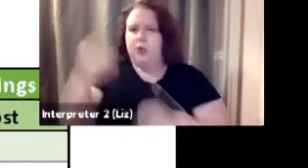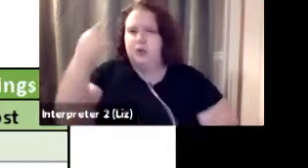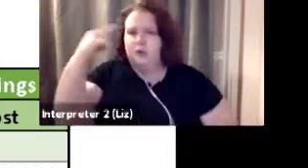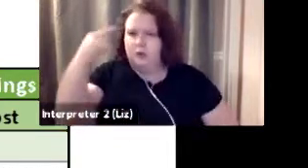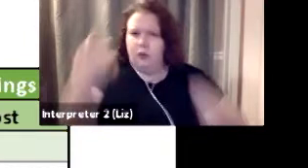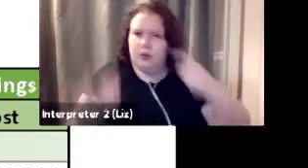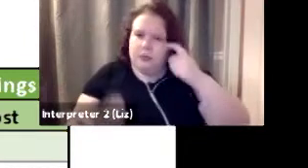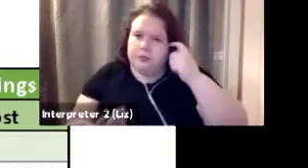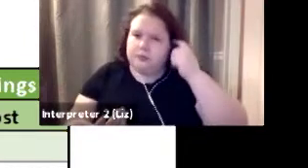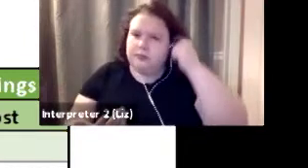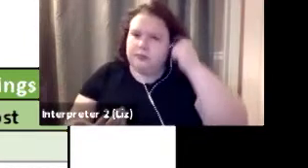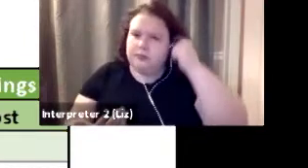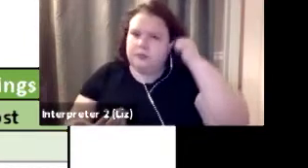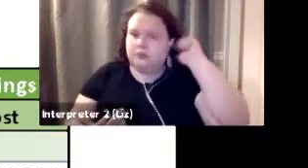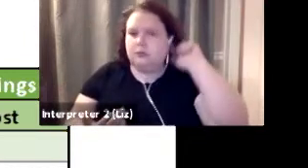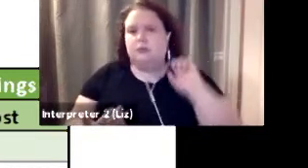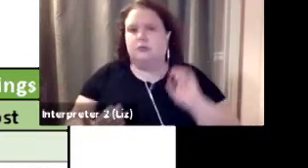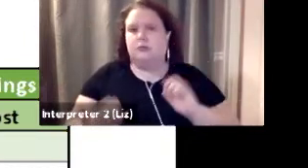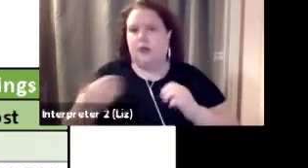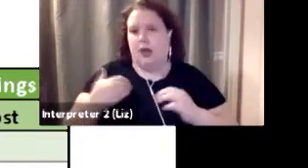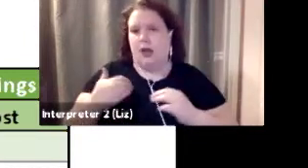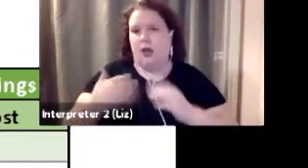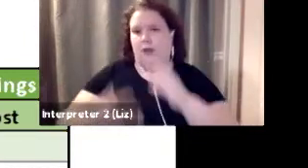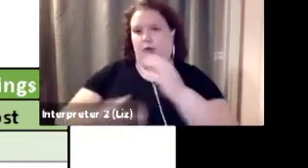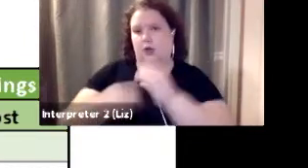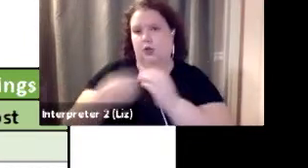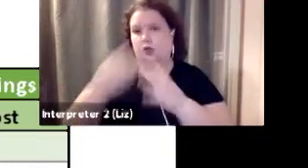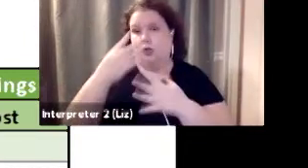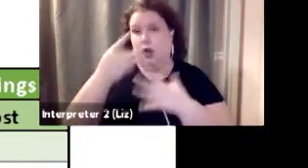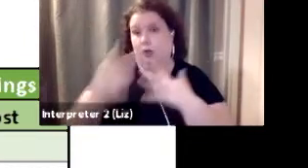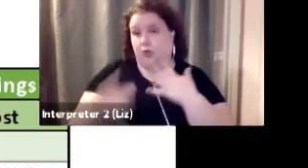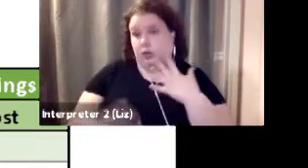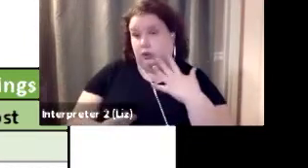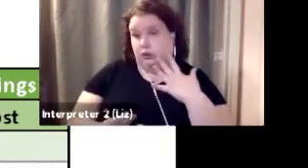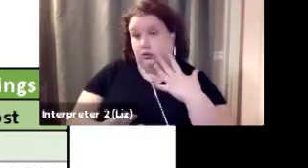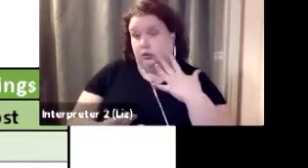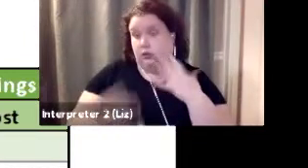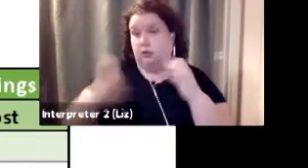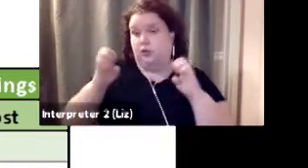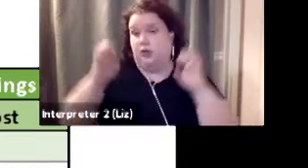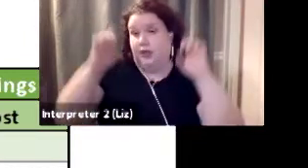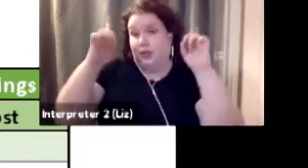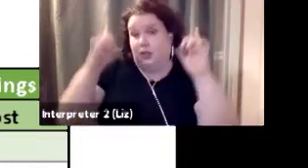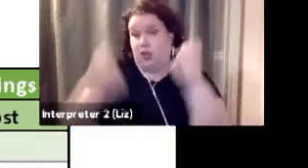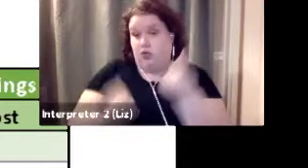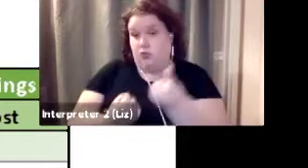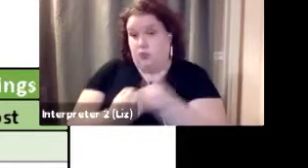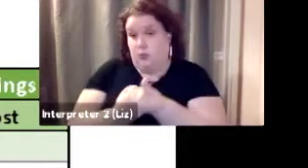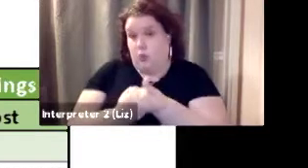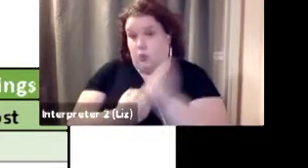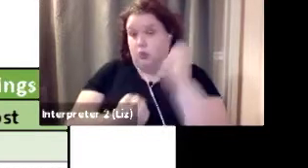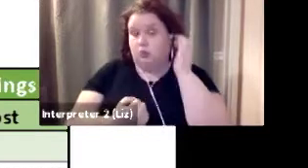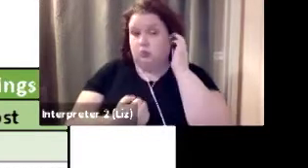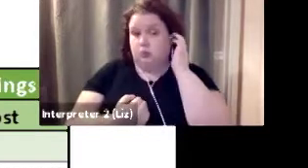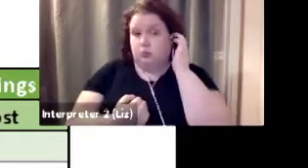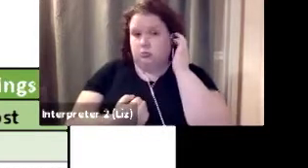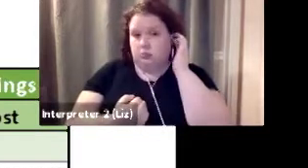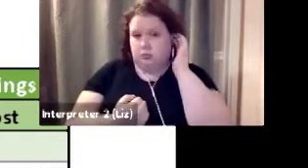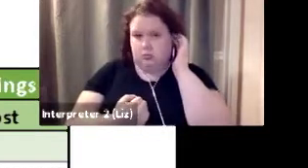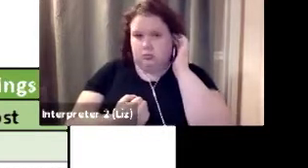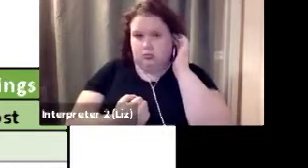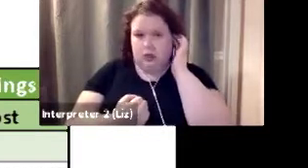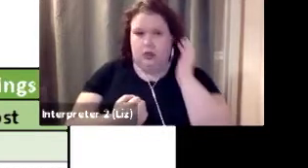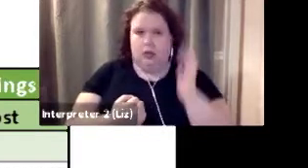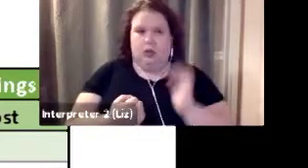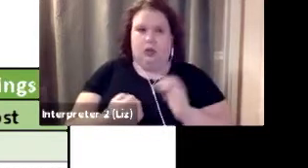uh, additional options in terms of, uh, educational support. So as you look at categories like the primary literacy aid,